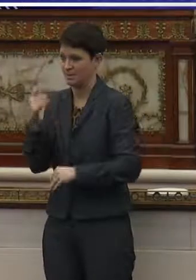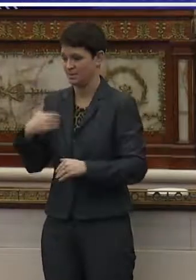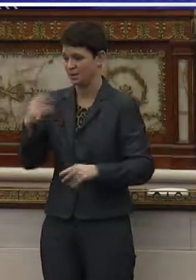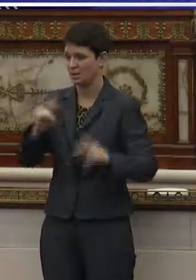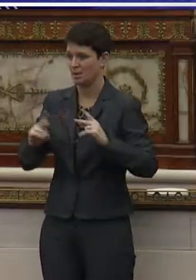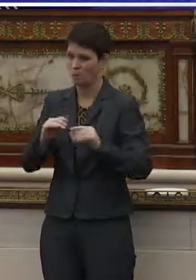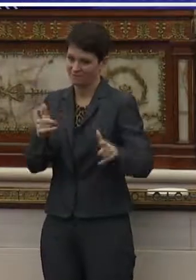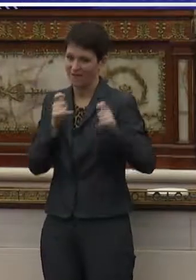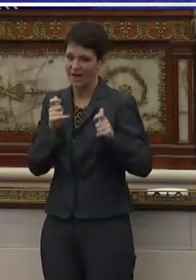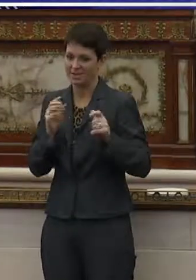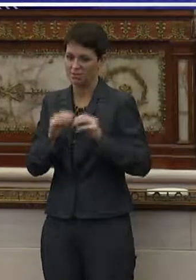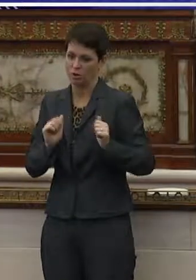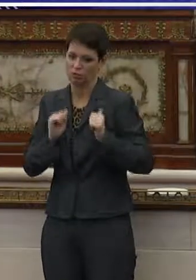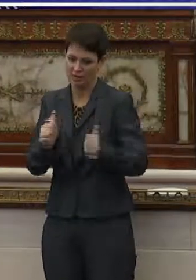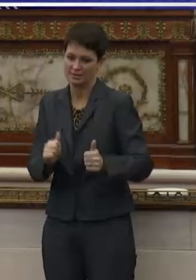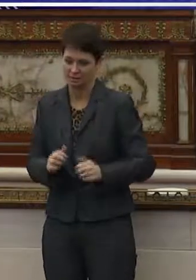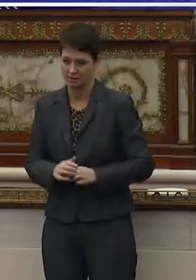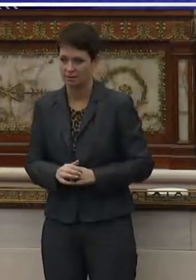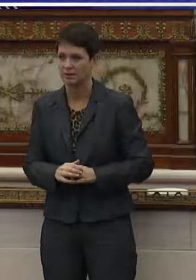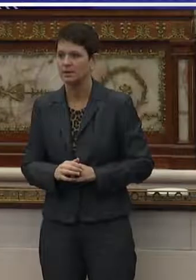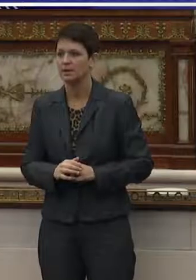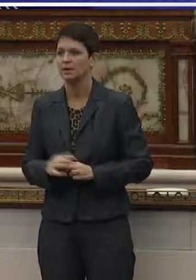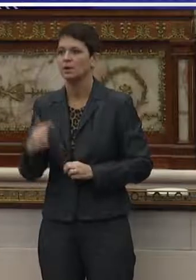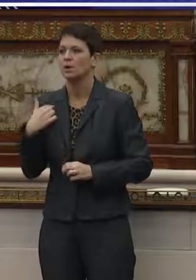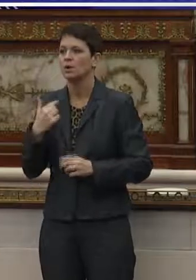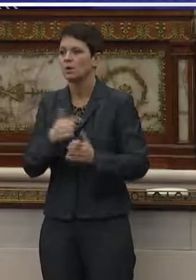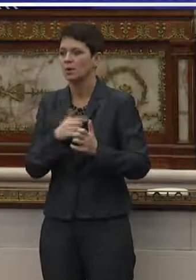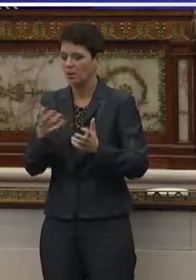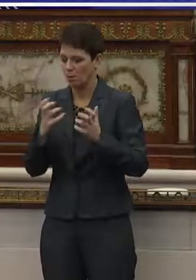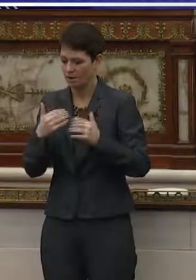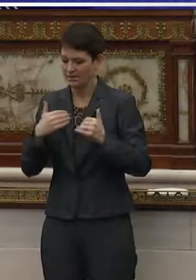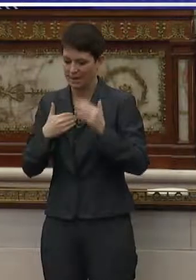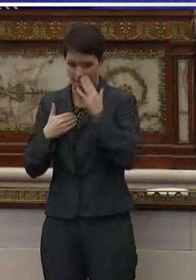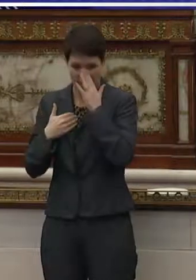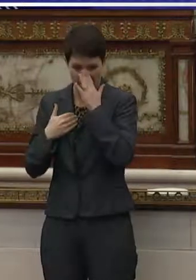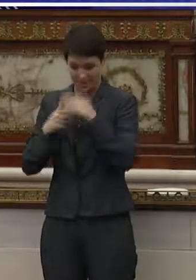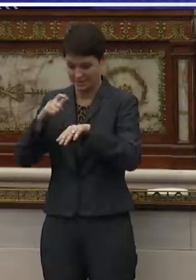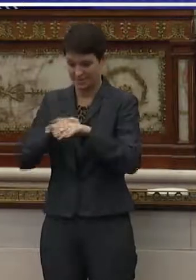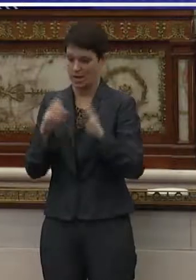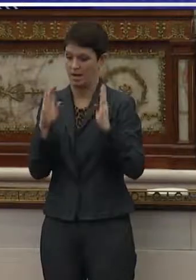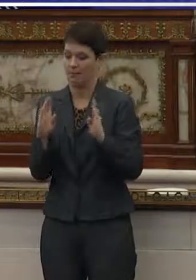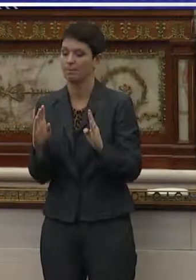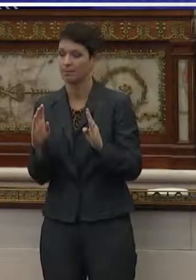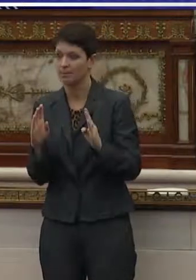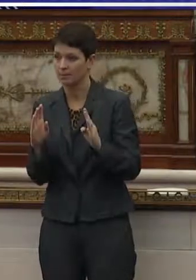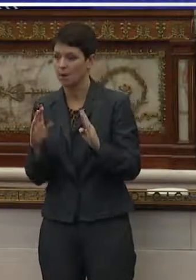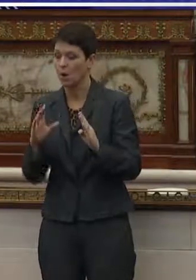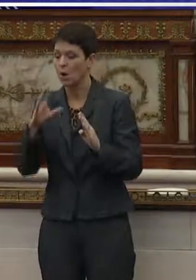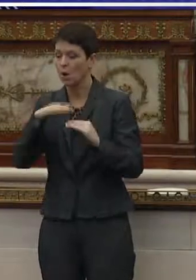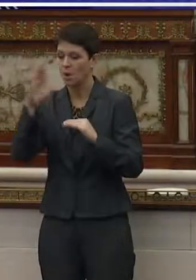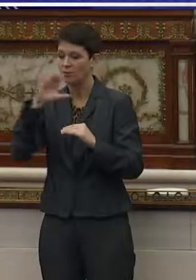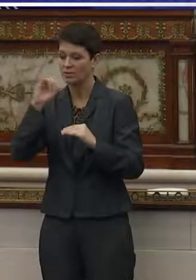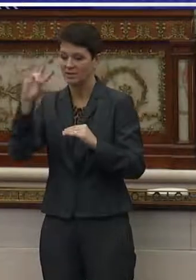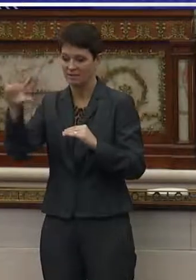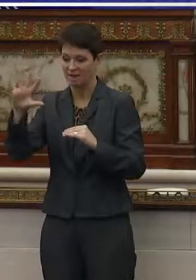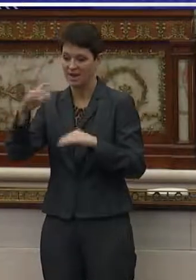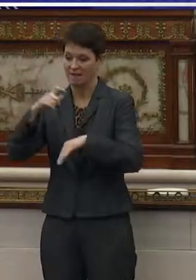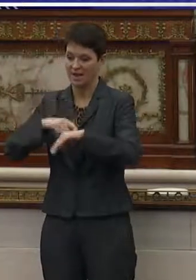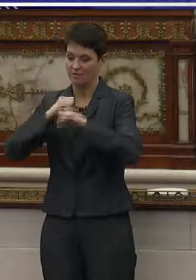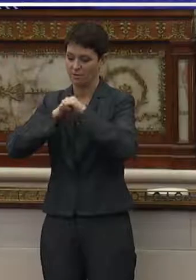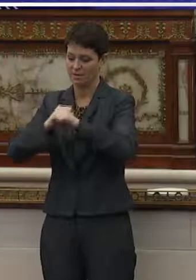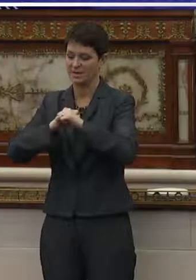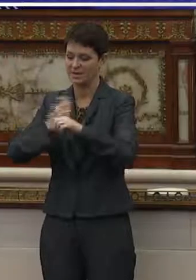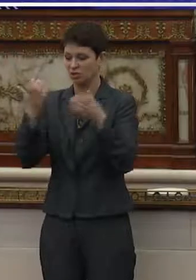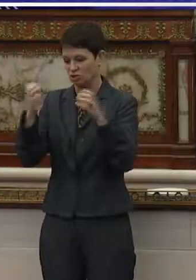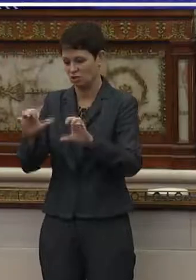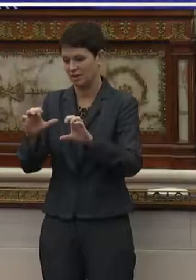much faster, much more aggressive. So we wanted to really have this period of time when the over 75s had a protected chance to